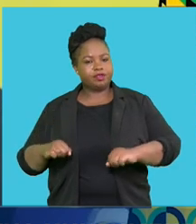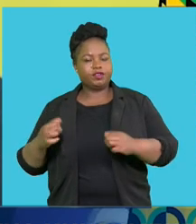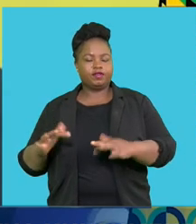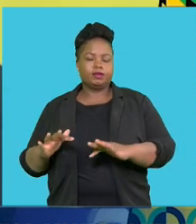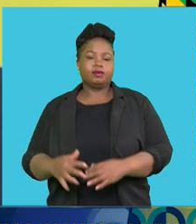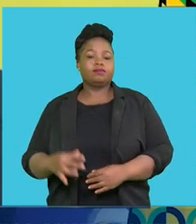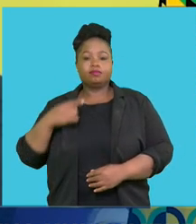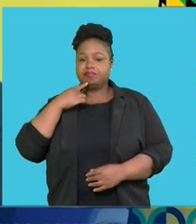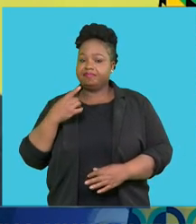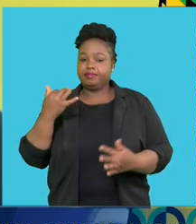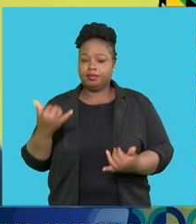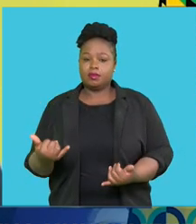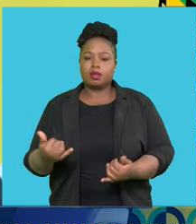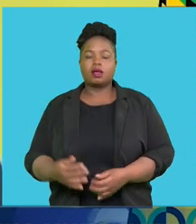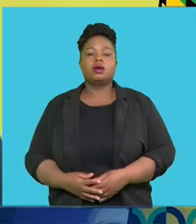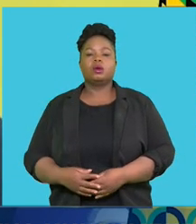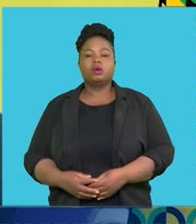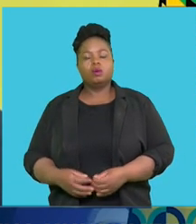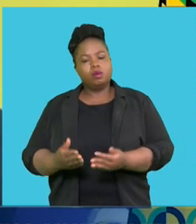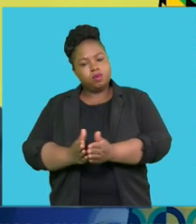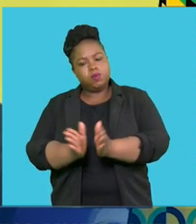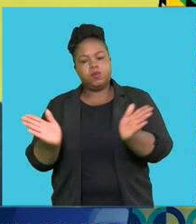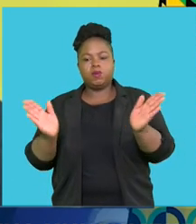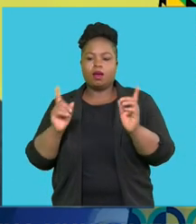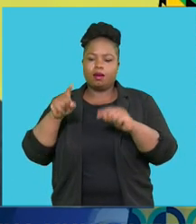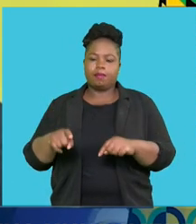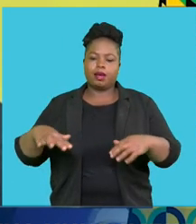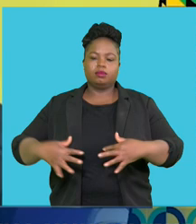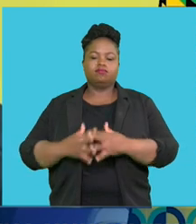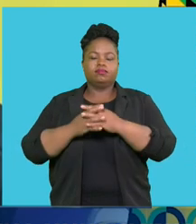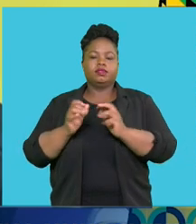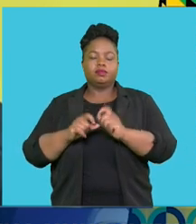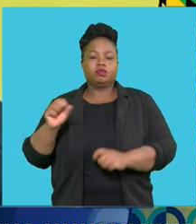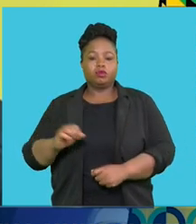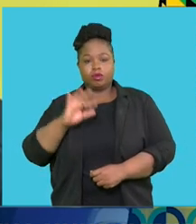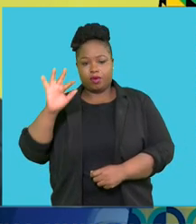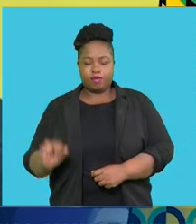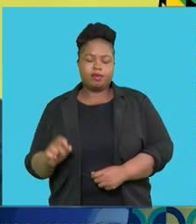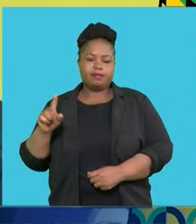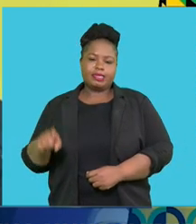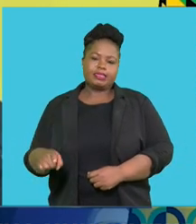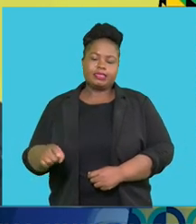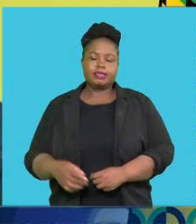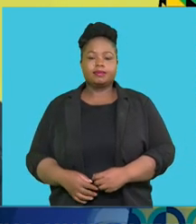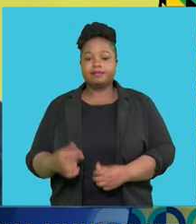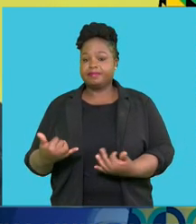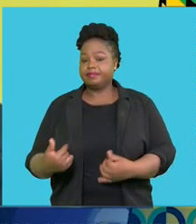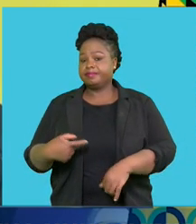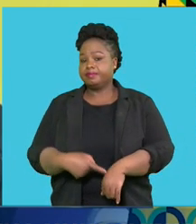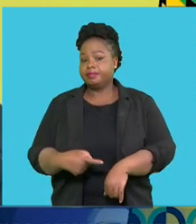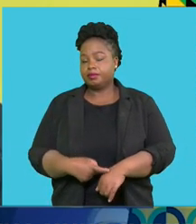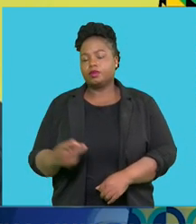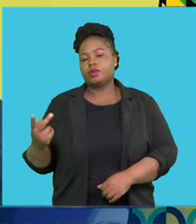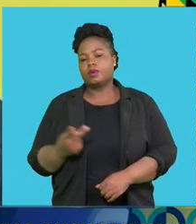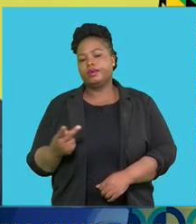moment Calls for the broadest unity of the people of South Africa This moment also